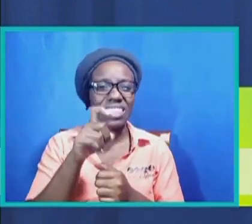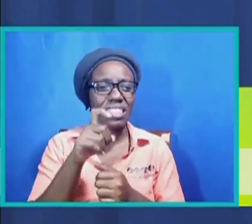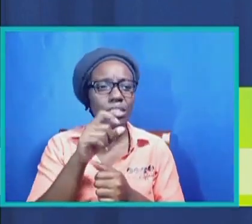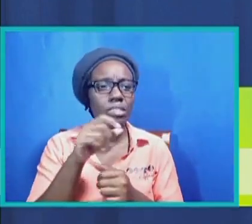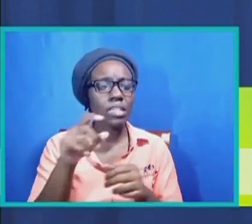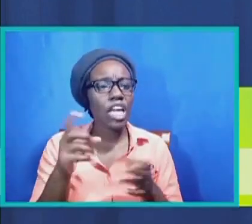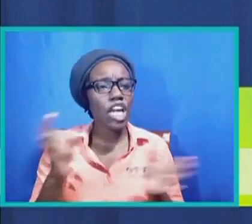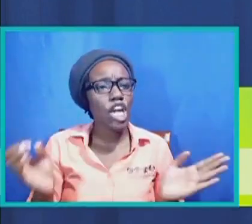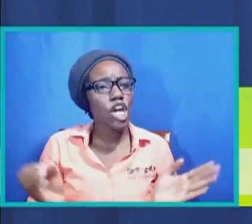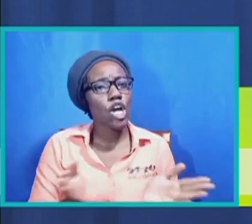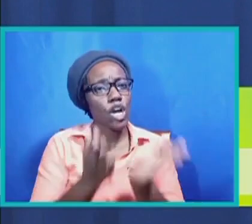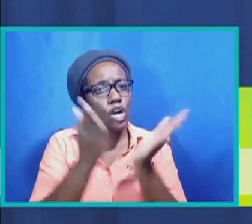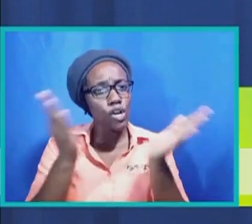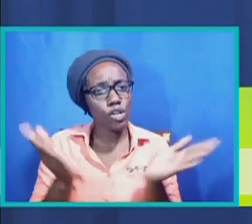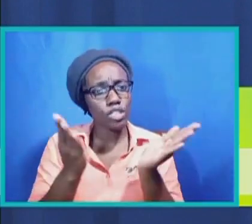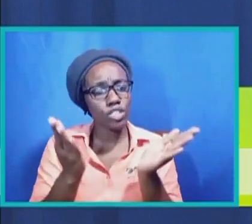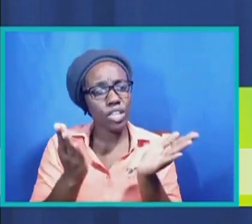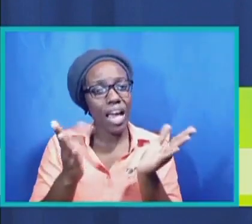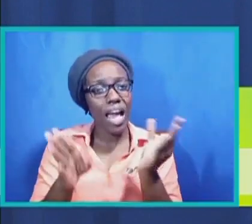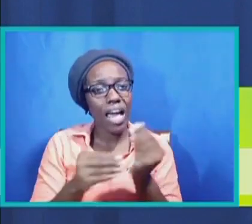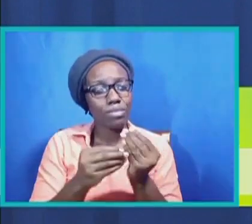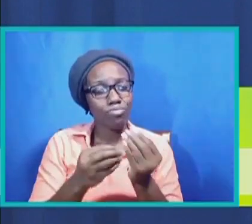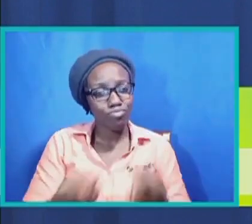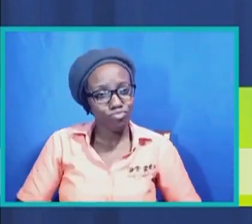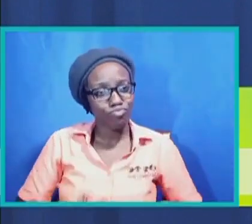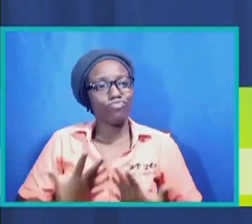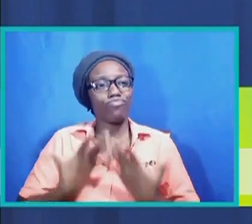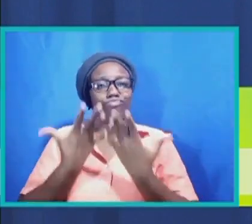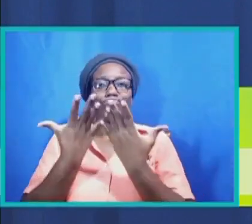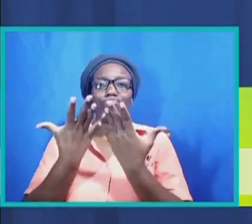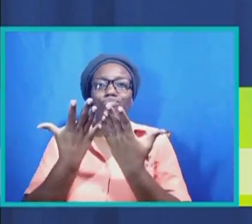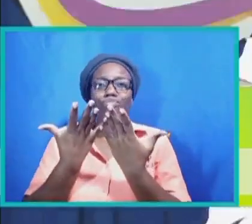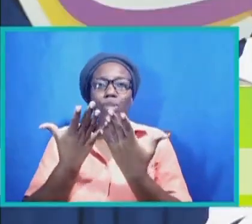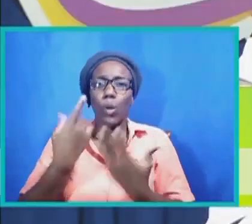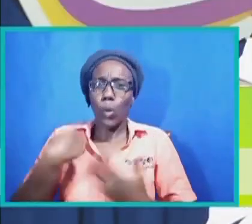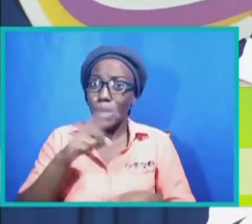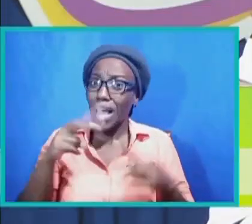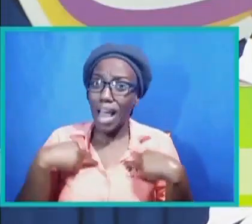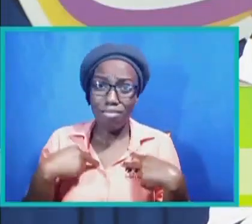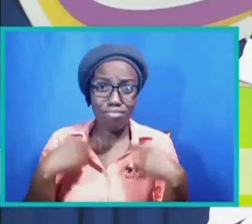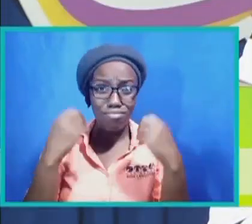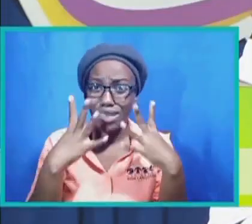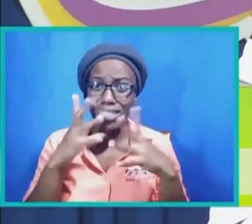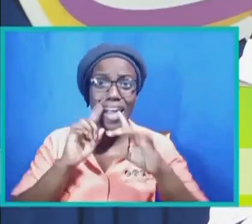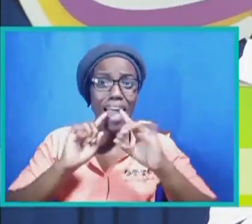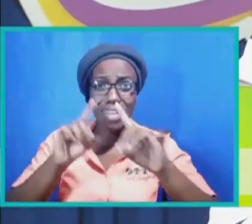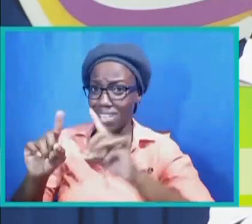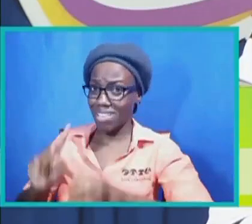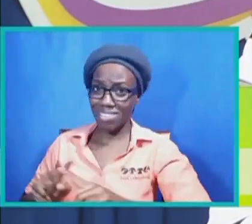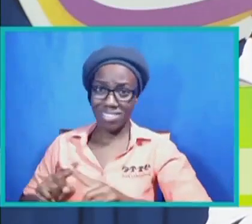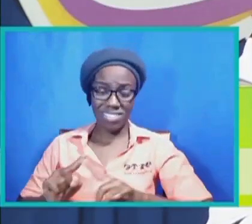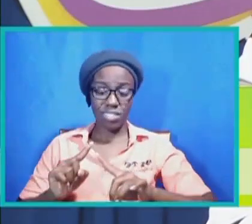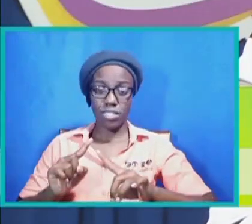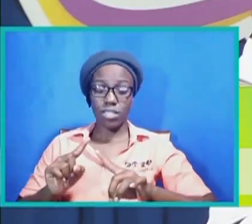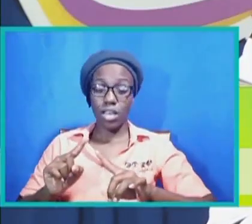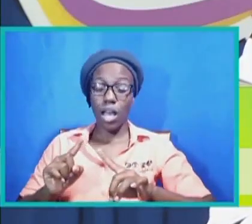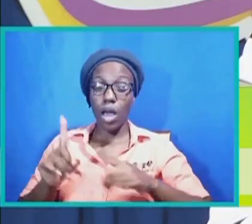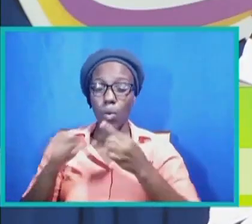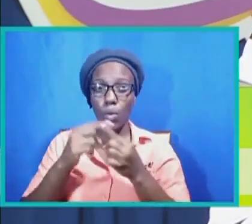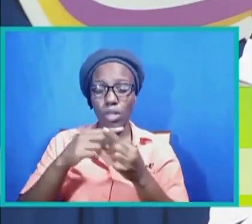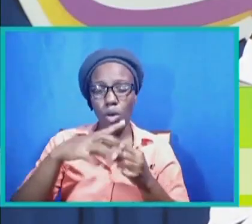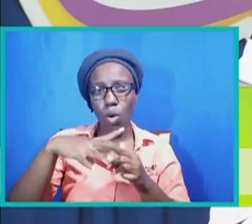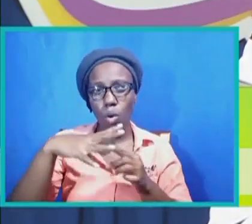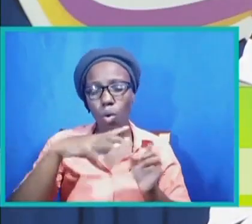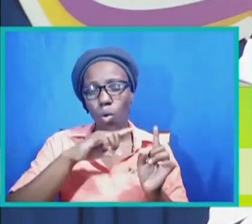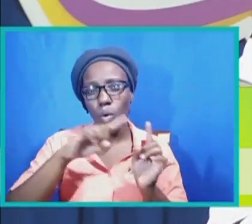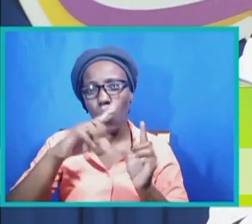inspiring, looking at the fact that we have a lot of the answers, and when you go out and see what is happening in other models,